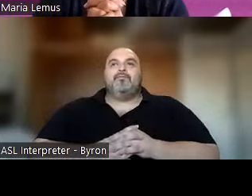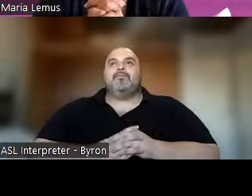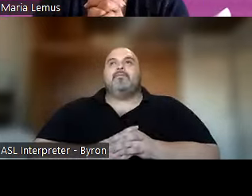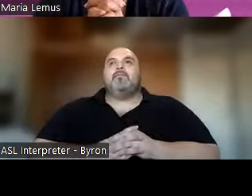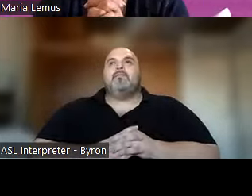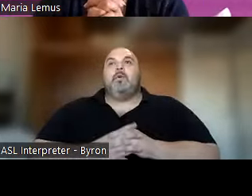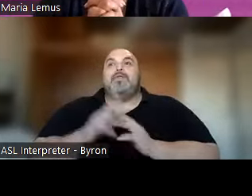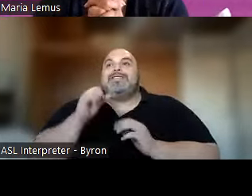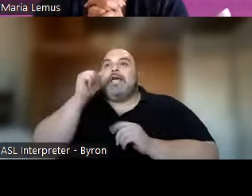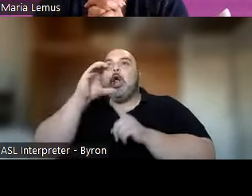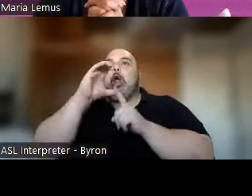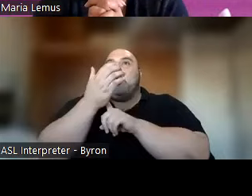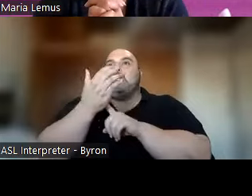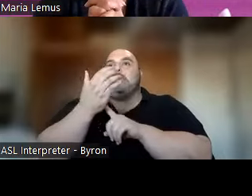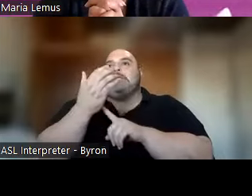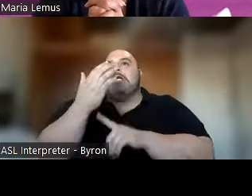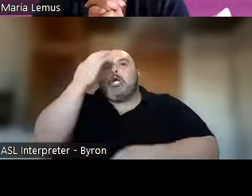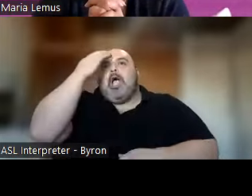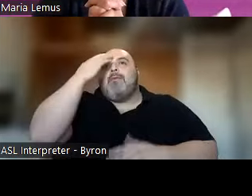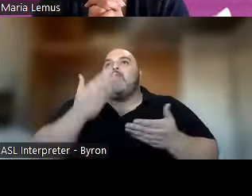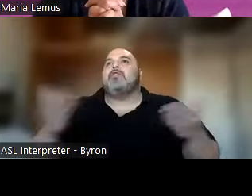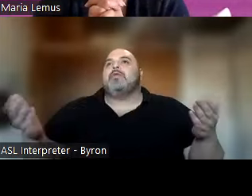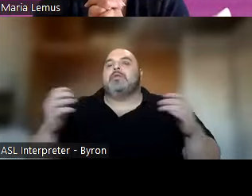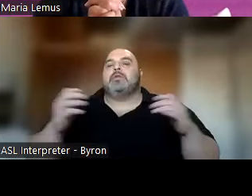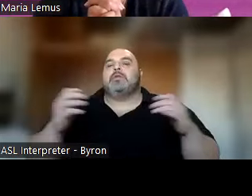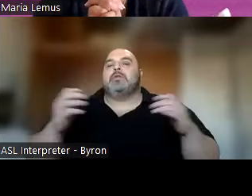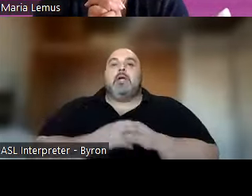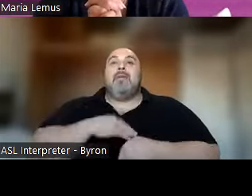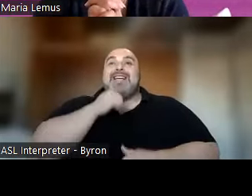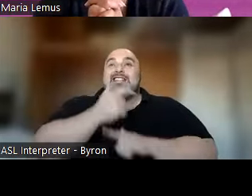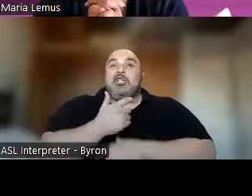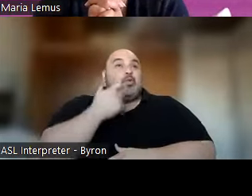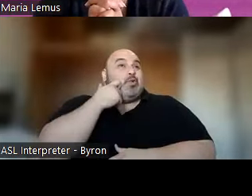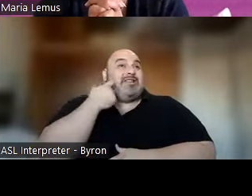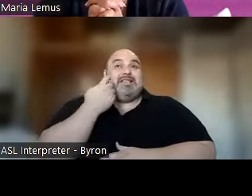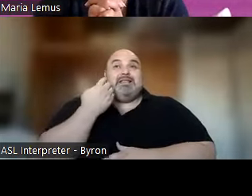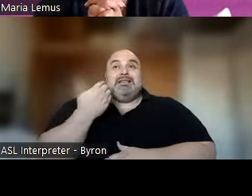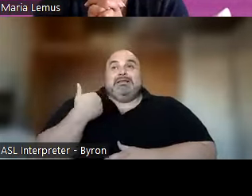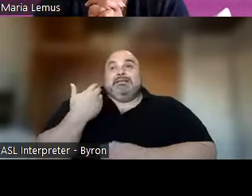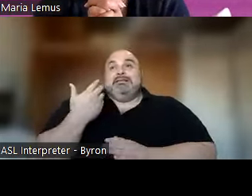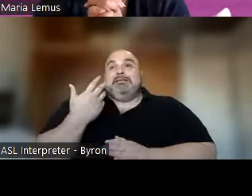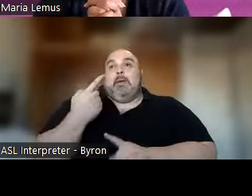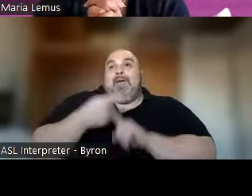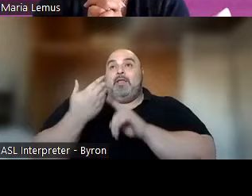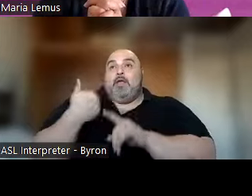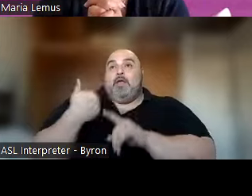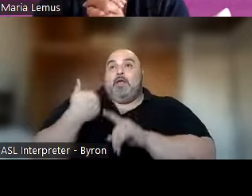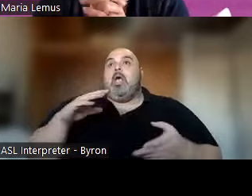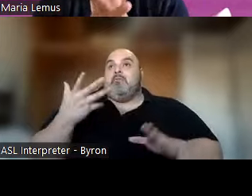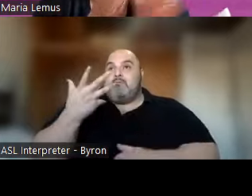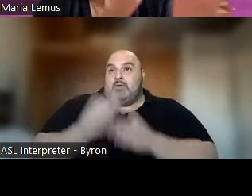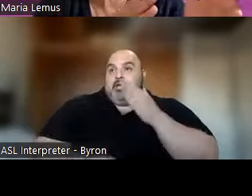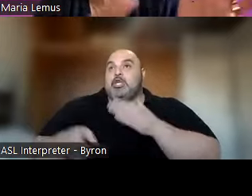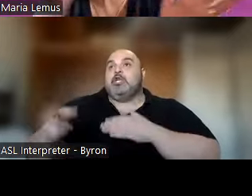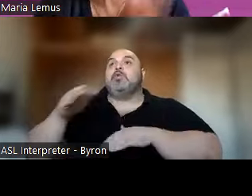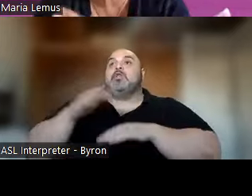there's not culturally competent resources. My sister just passed away a month ago, and she was on